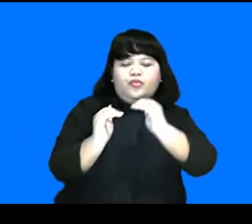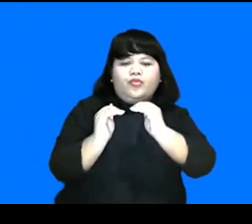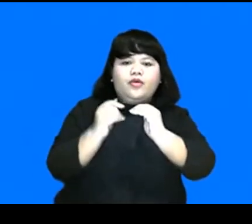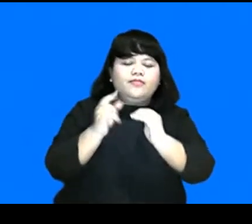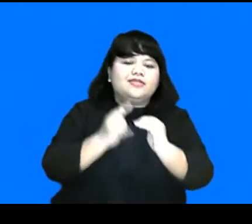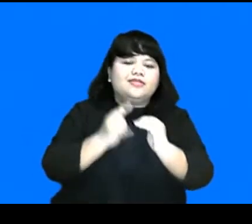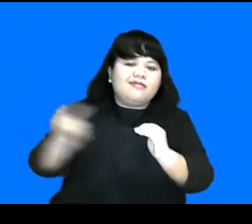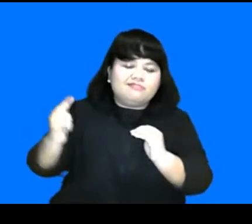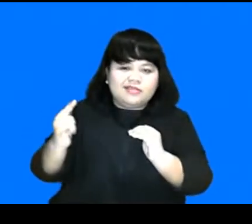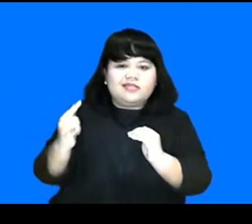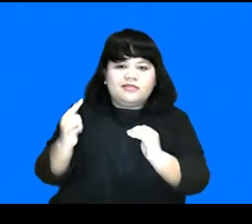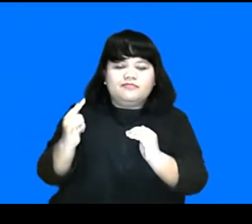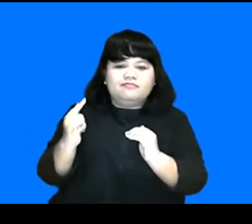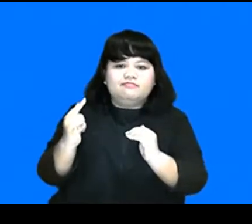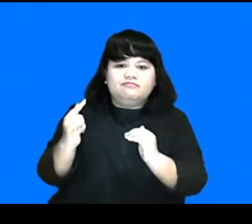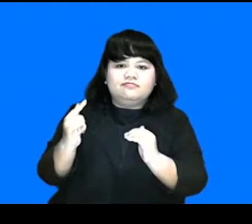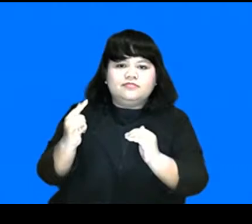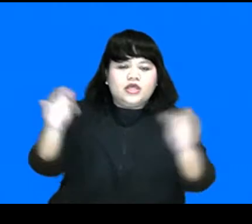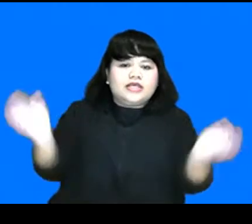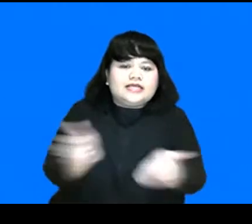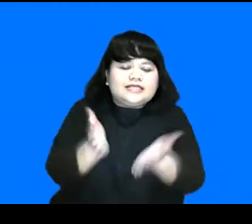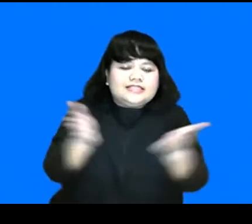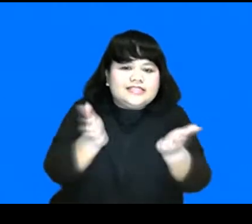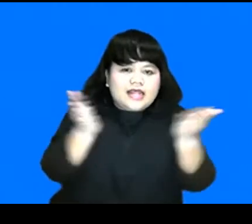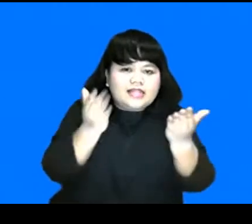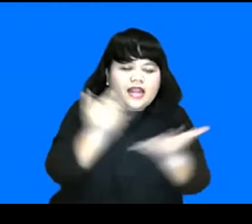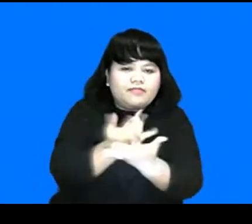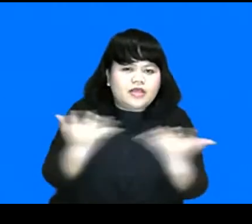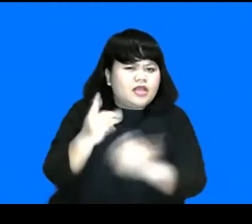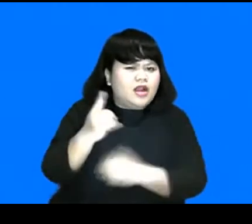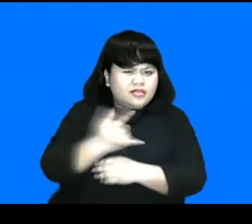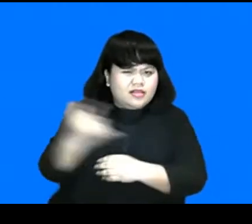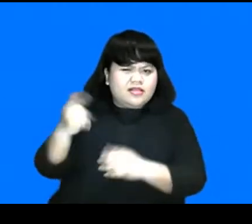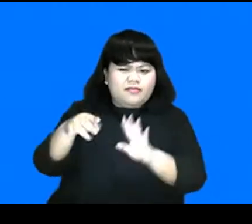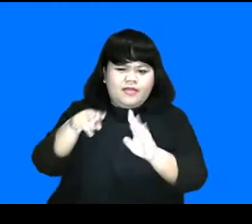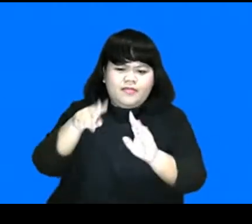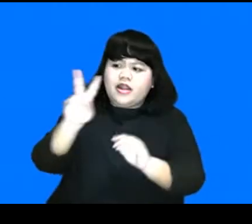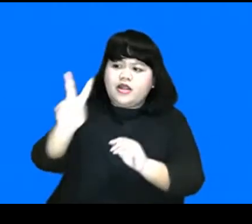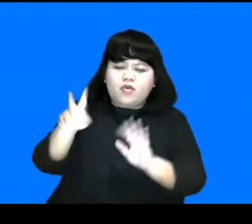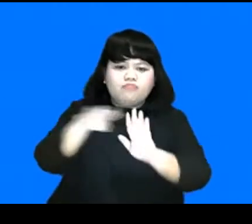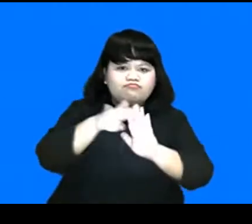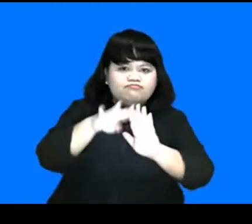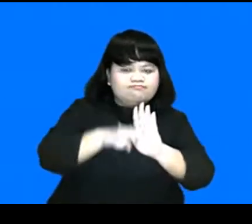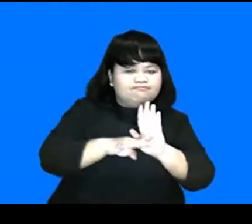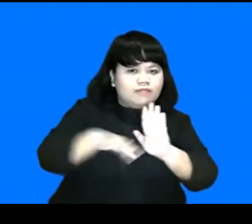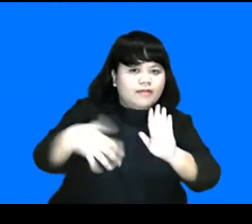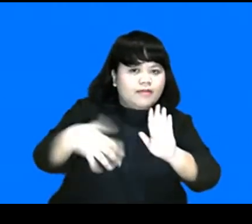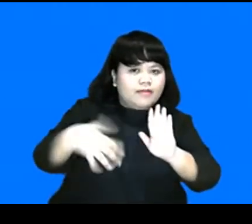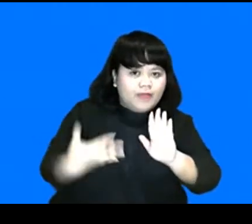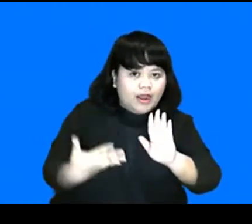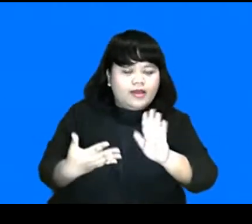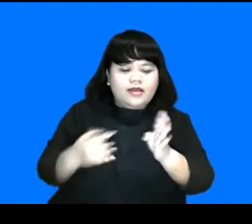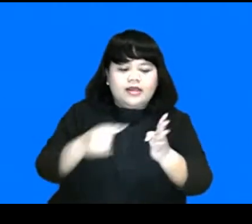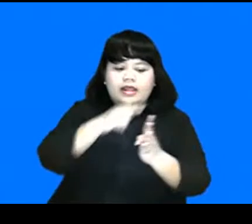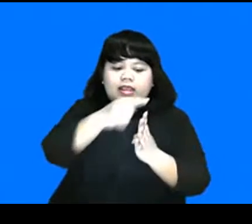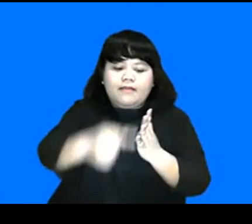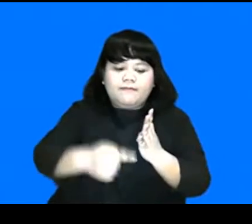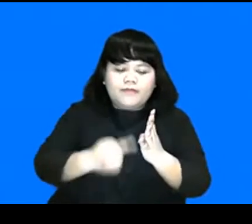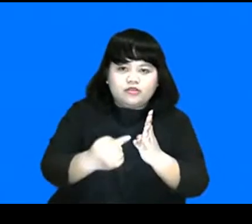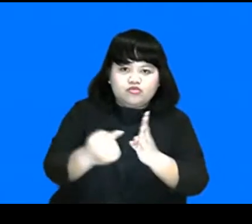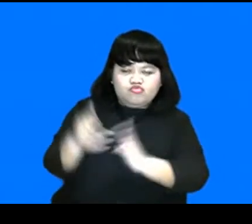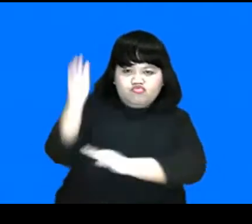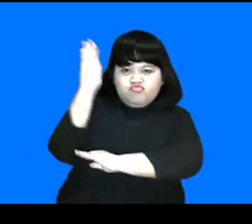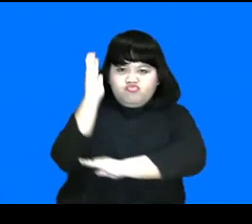with two conditions. I think later on the four presenters will provide you some information